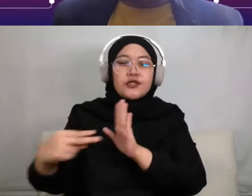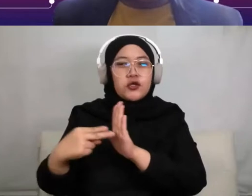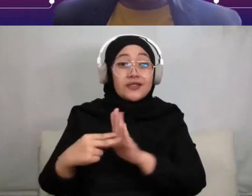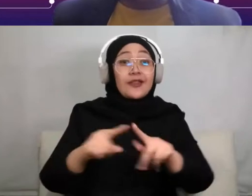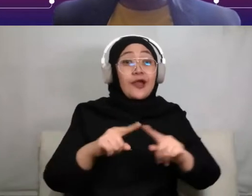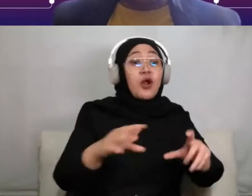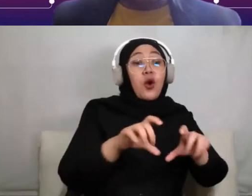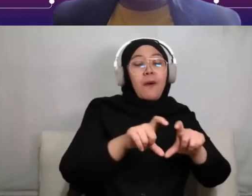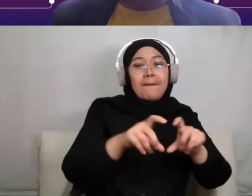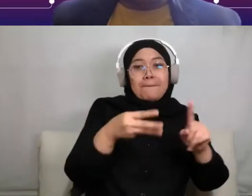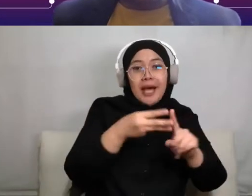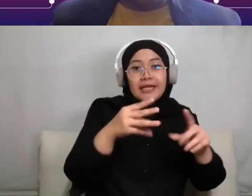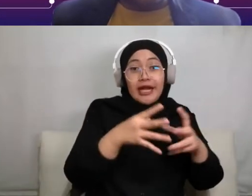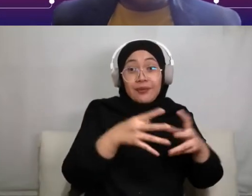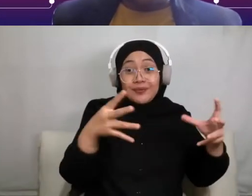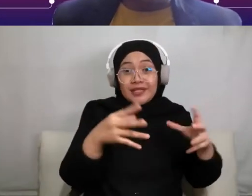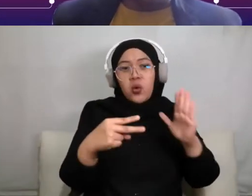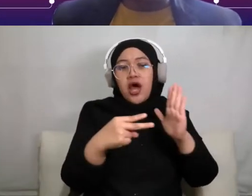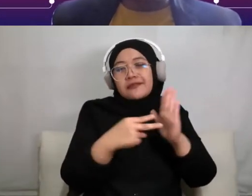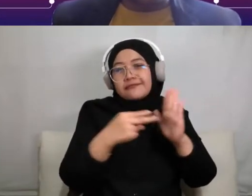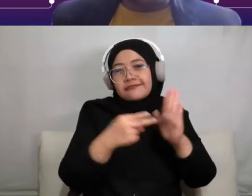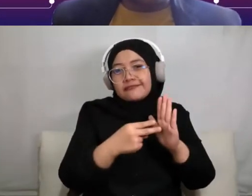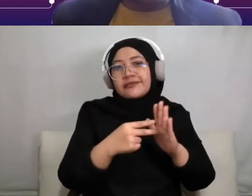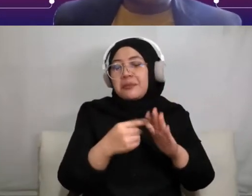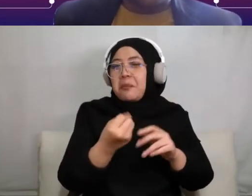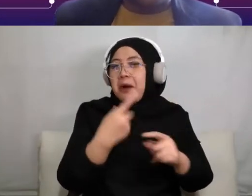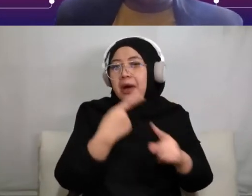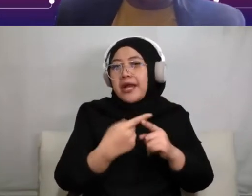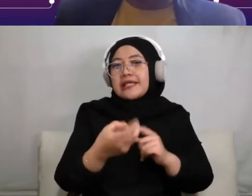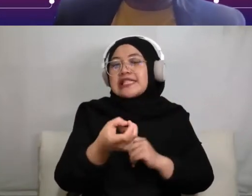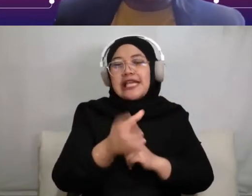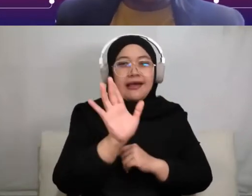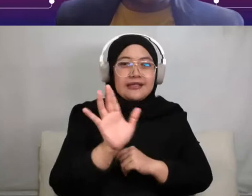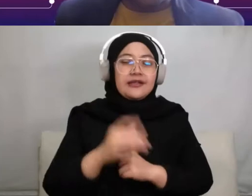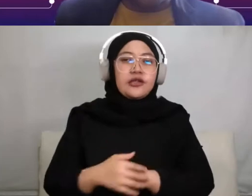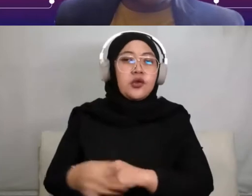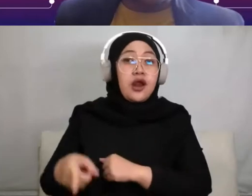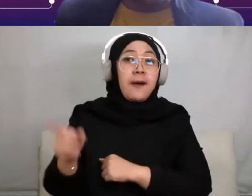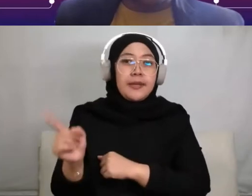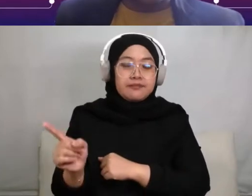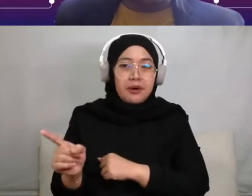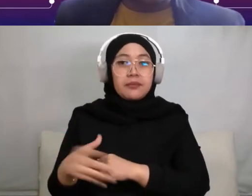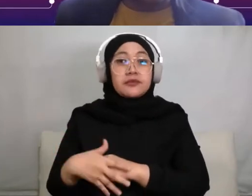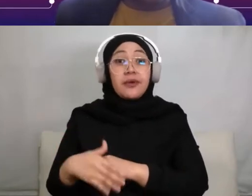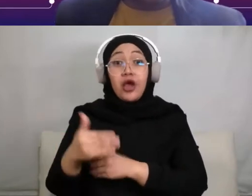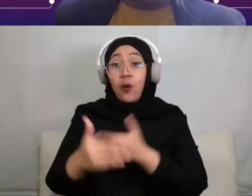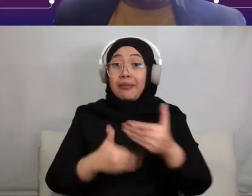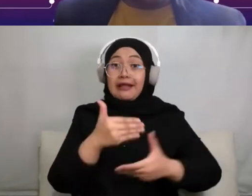So it is, that's why we normally prefer. Actually, what happens as an operator, as a manufacturer in India,